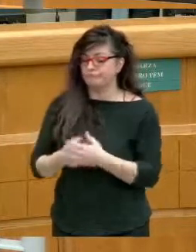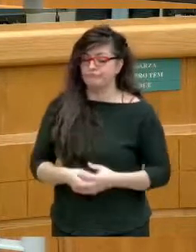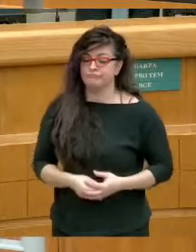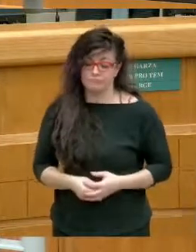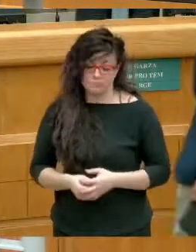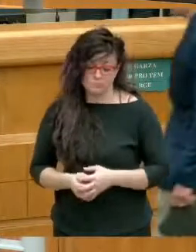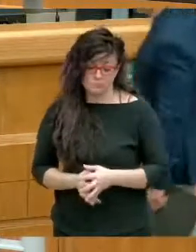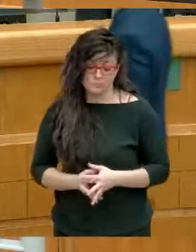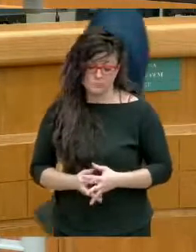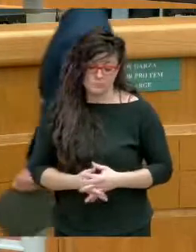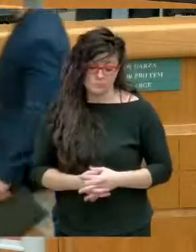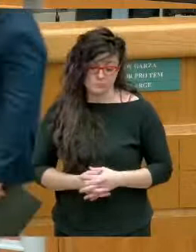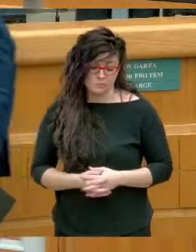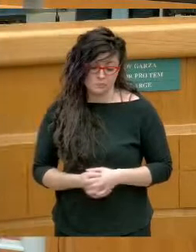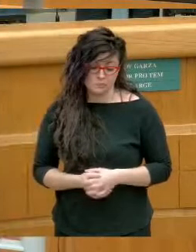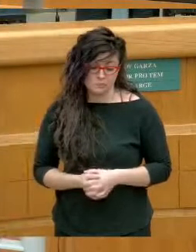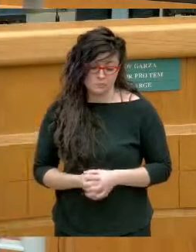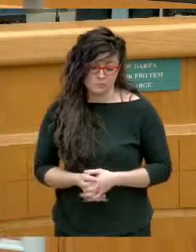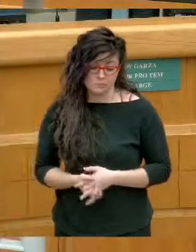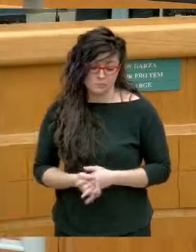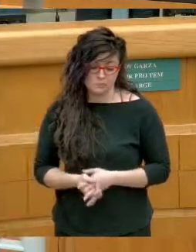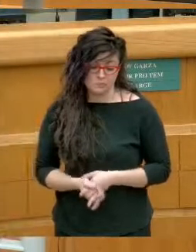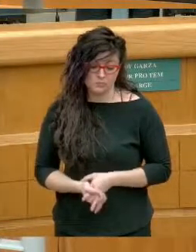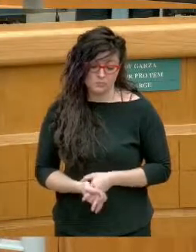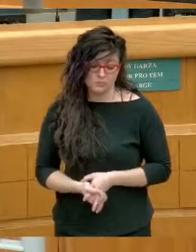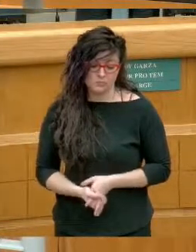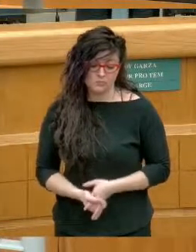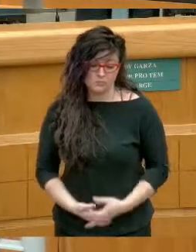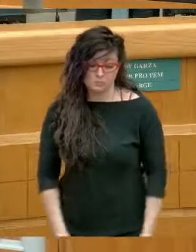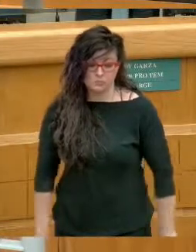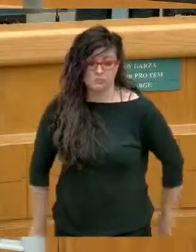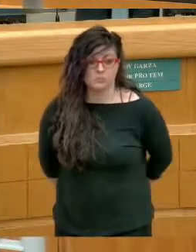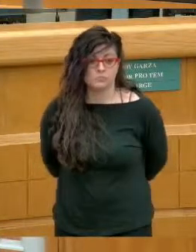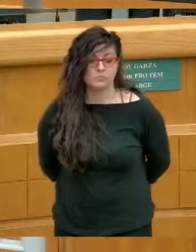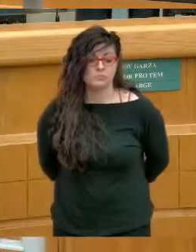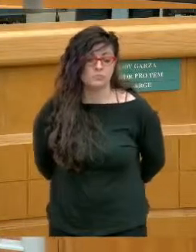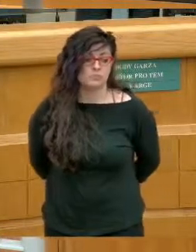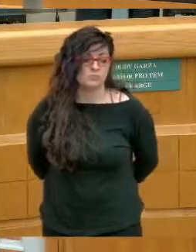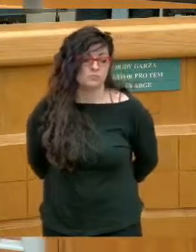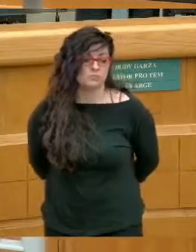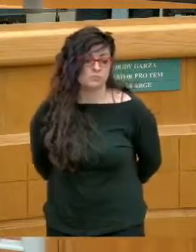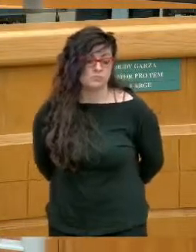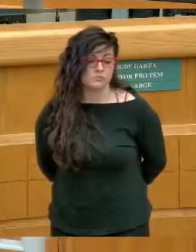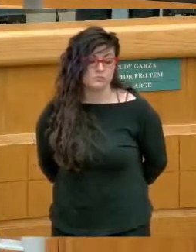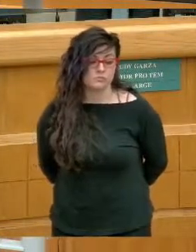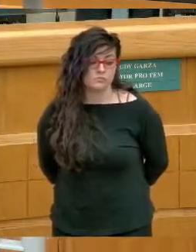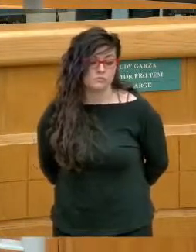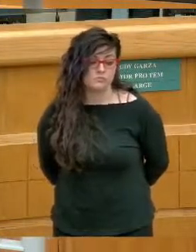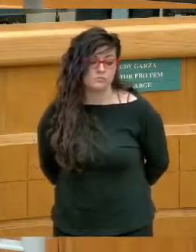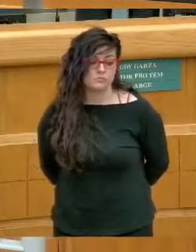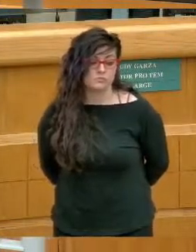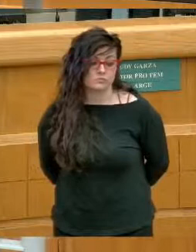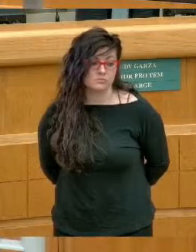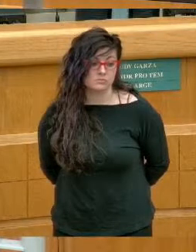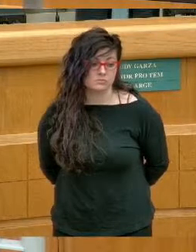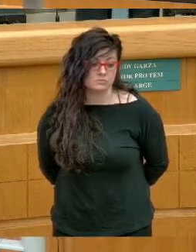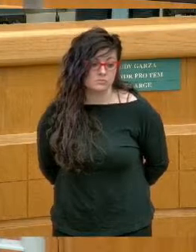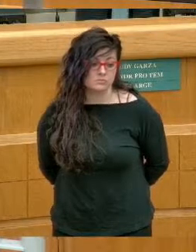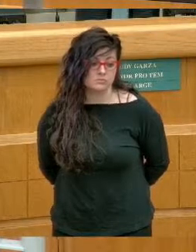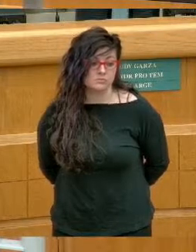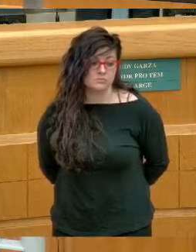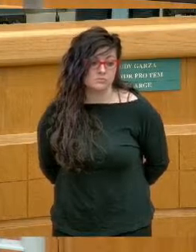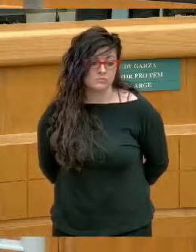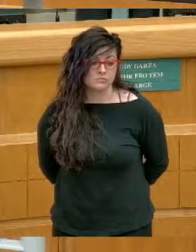Durante los últimos 2 meses hemos contado con numerosos voluntarios y empleados que nos han ayudado de muchas maneras. Algunos de ellos nos han brindado comidas o